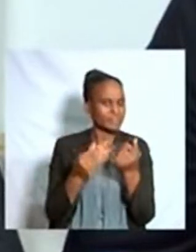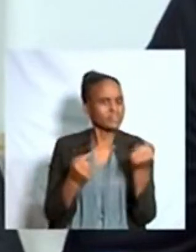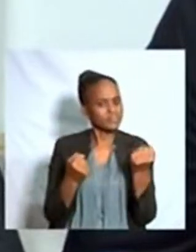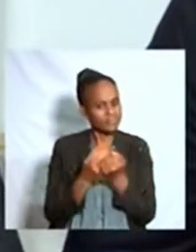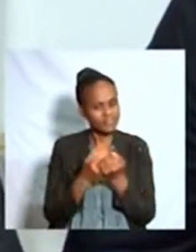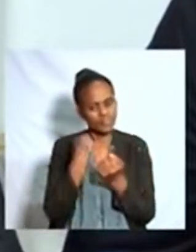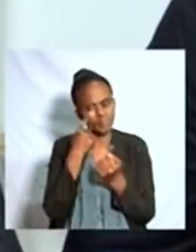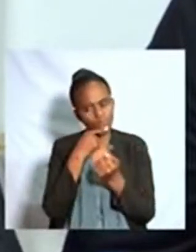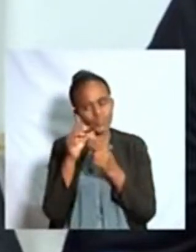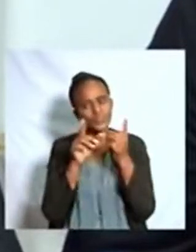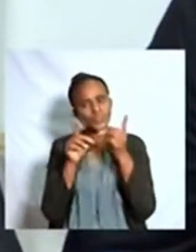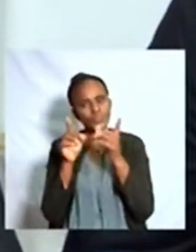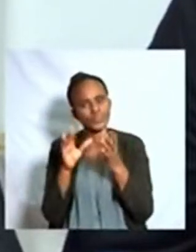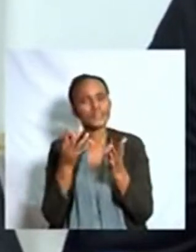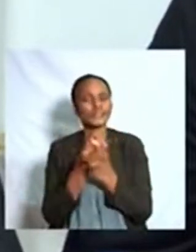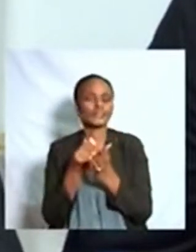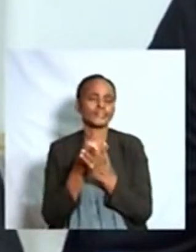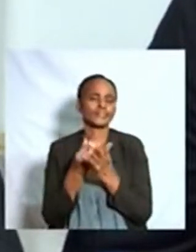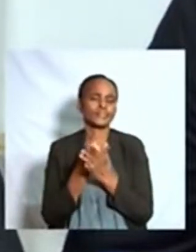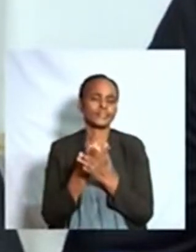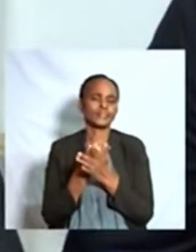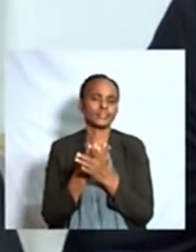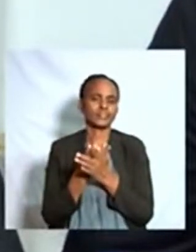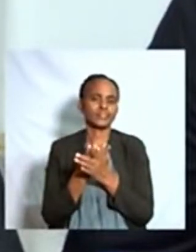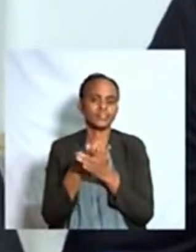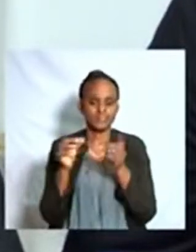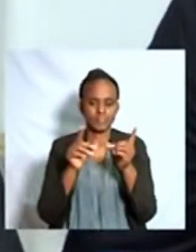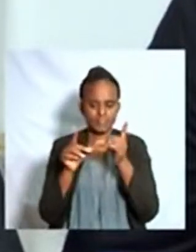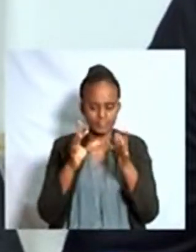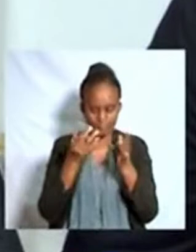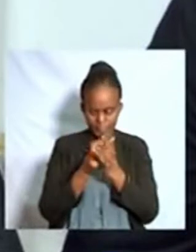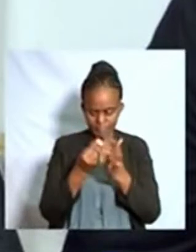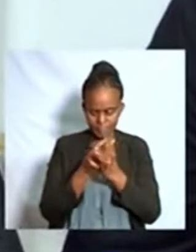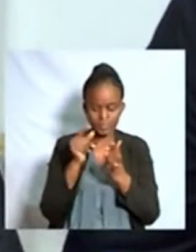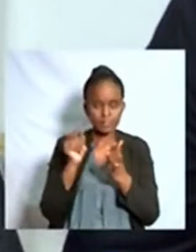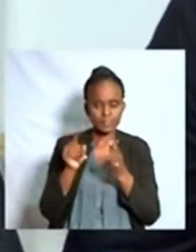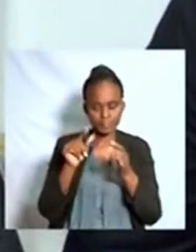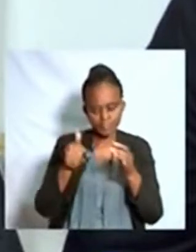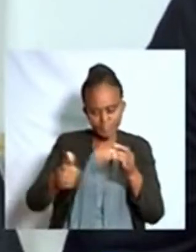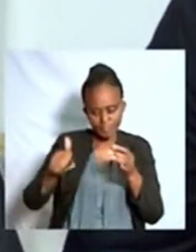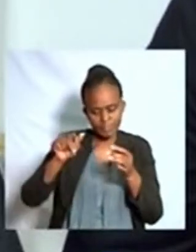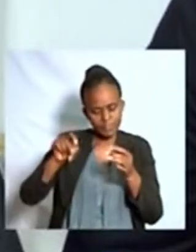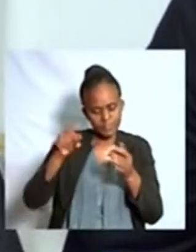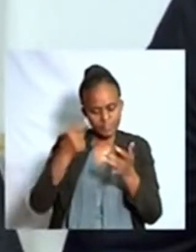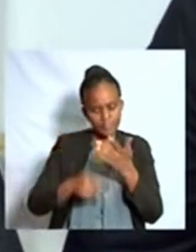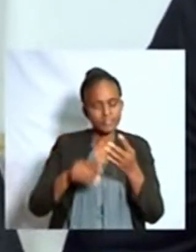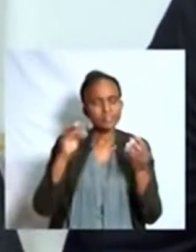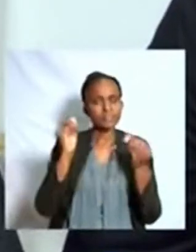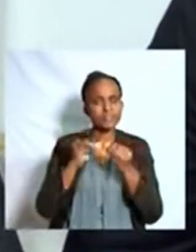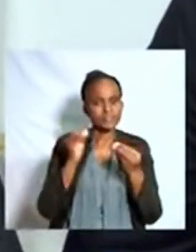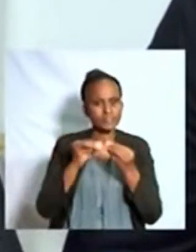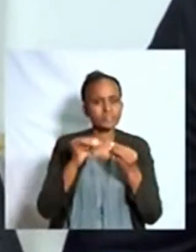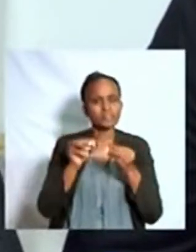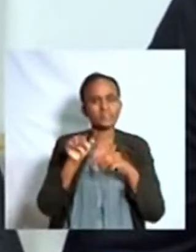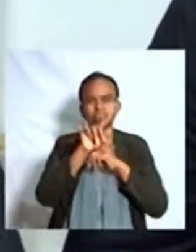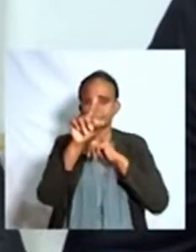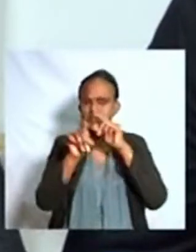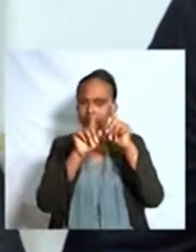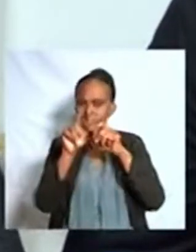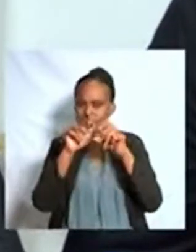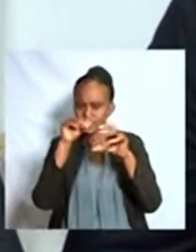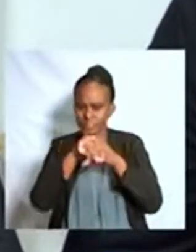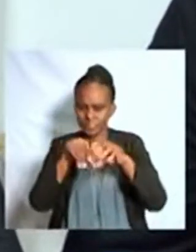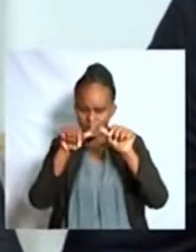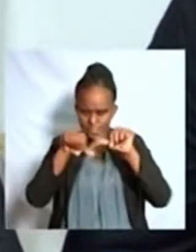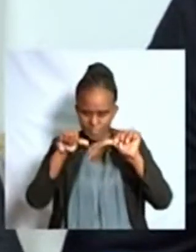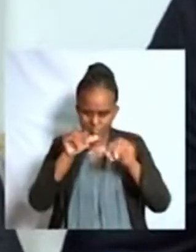the director finance. Because the director finance needs to further interrogate the internal auditor's